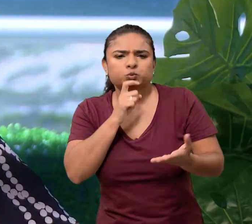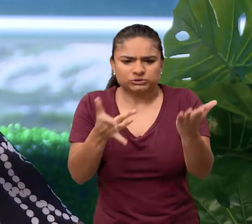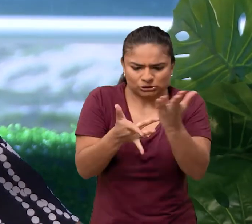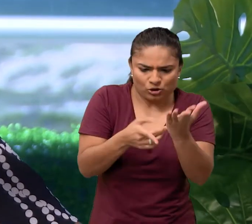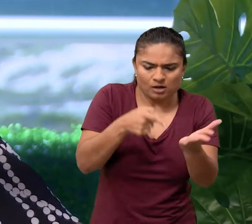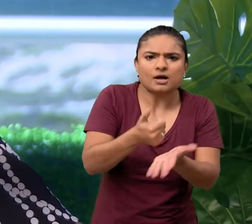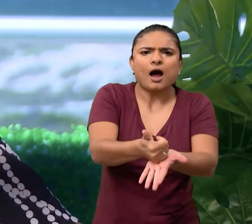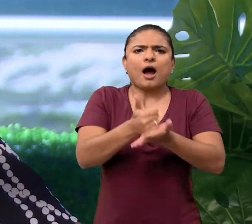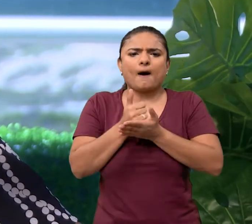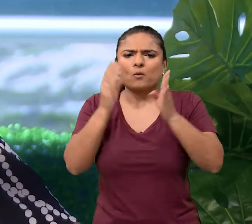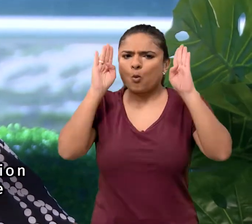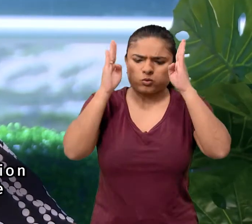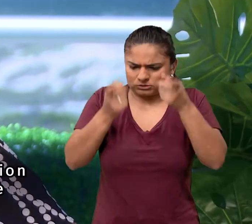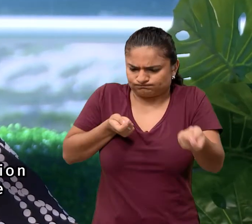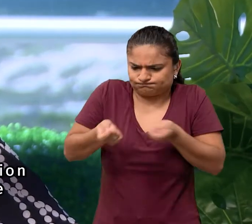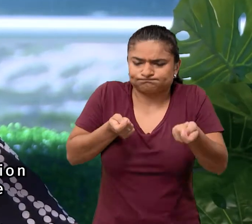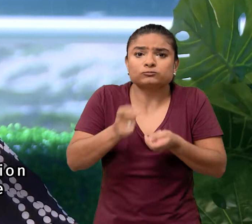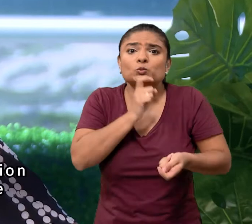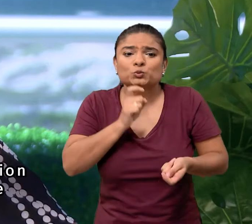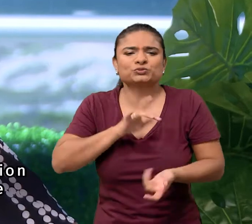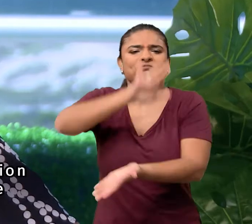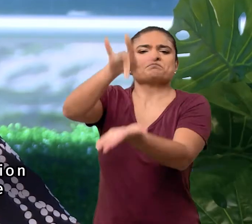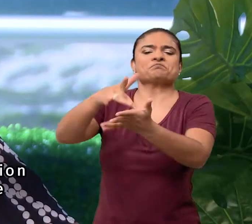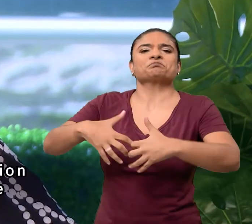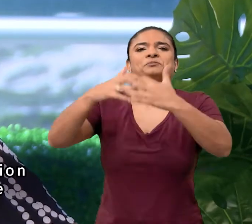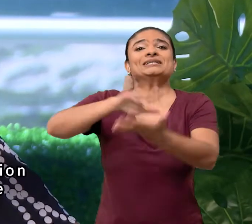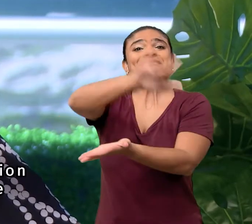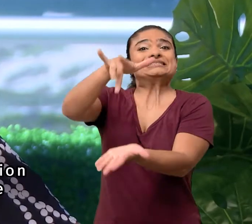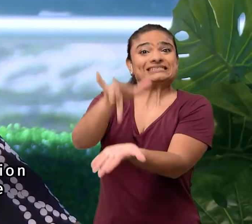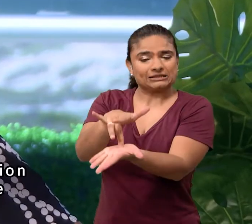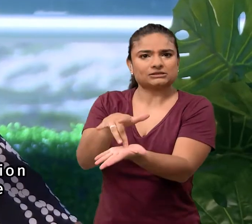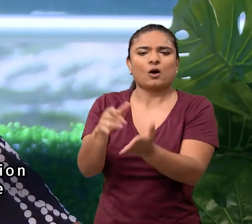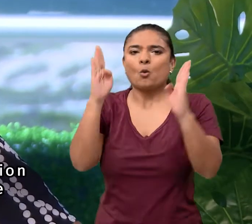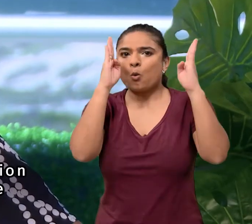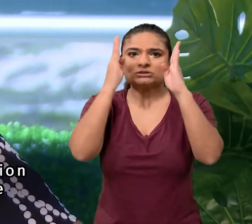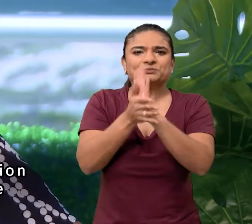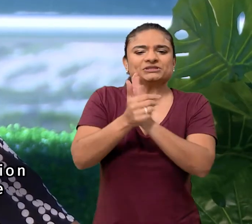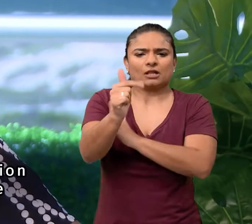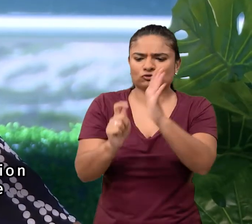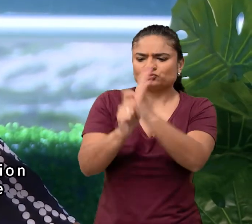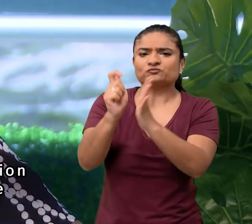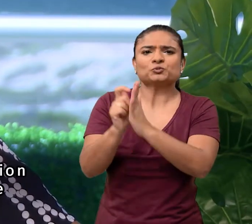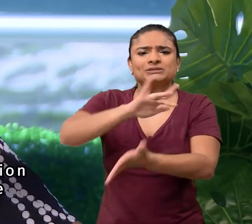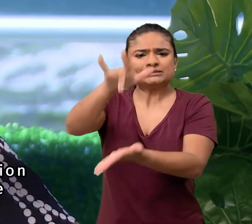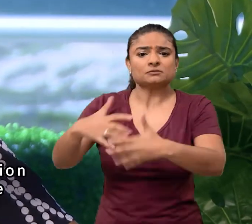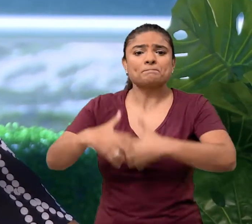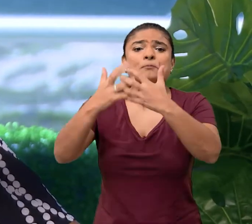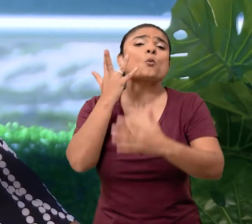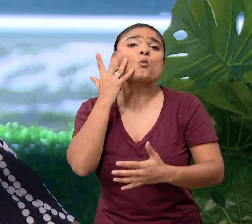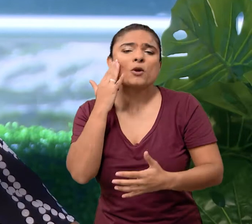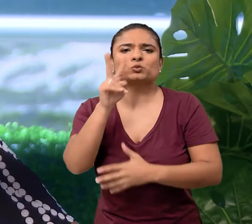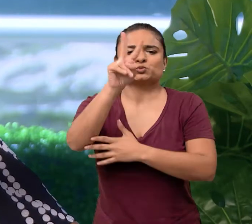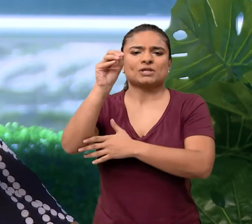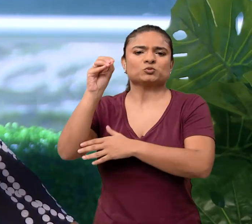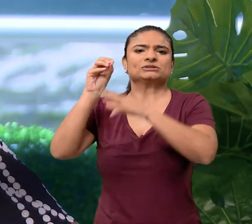and alternative communication, was instrumental in launching the Action in Autism Skills Transference Centre and